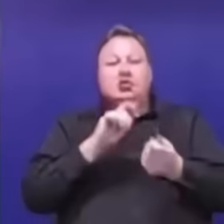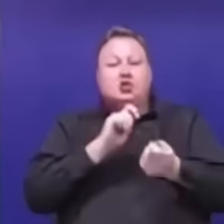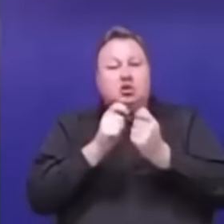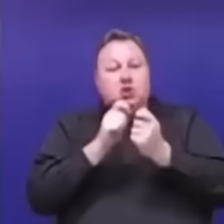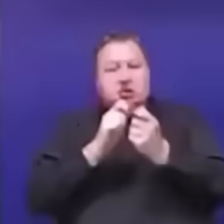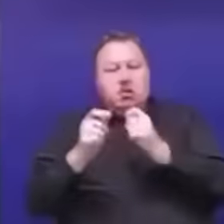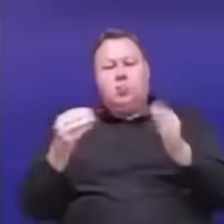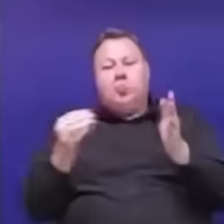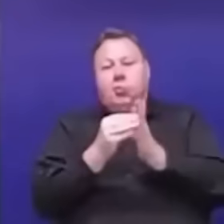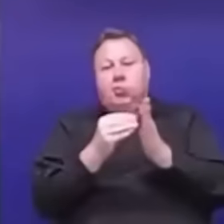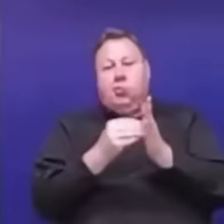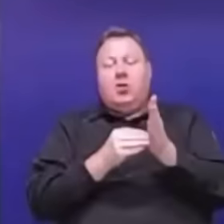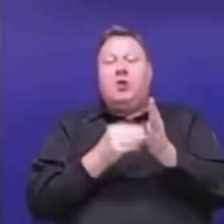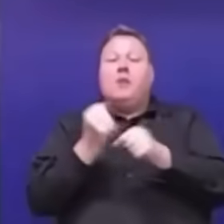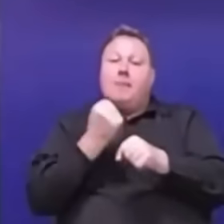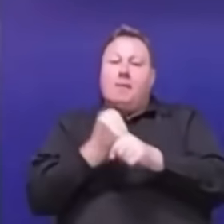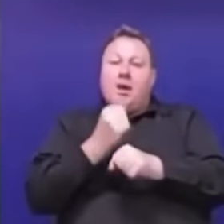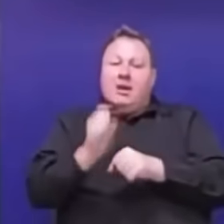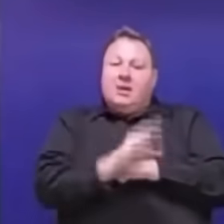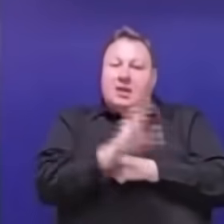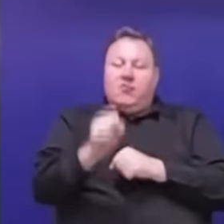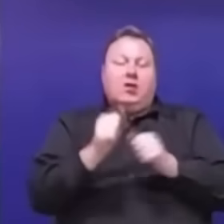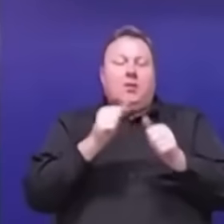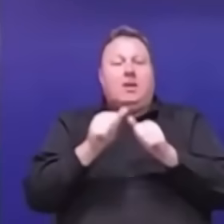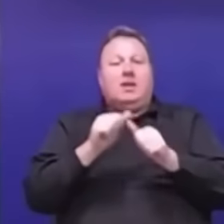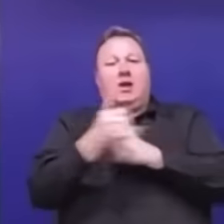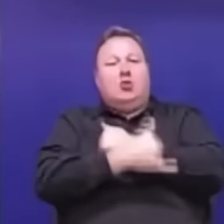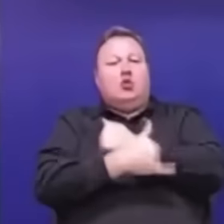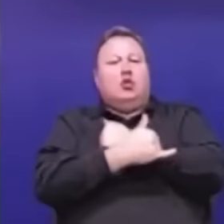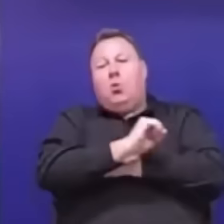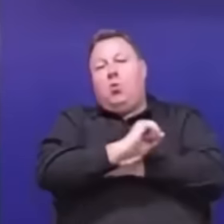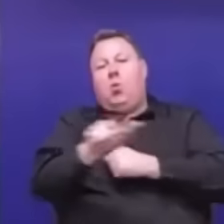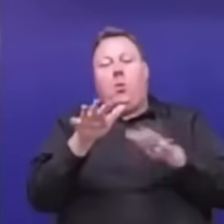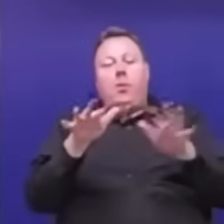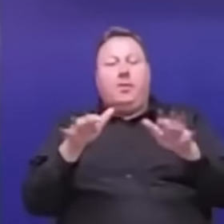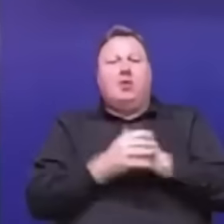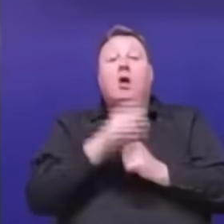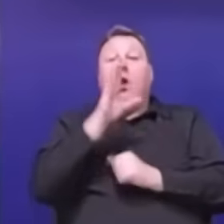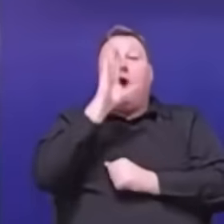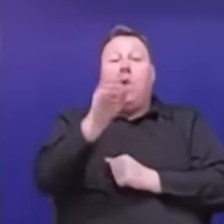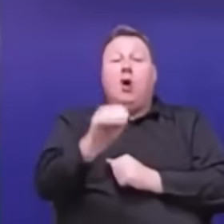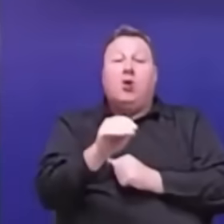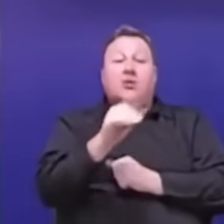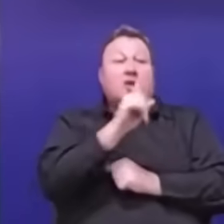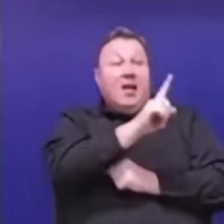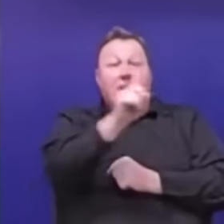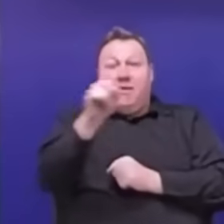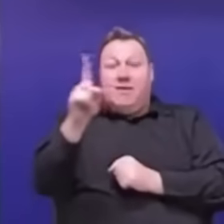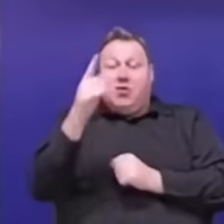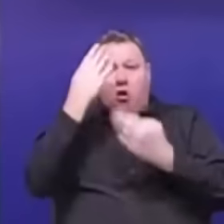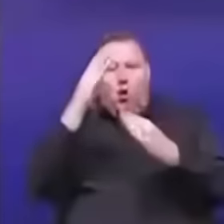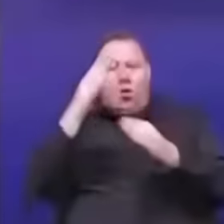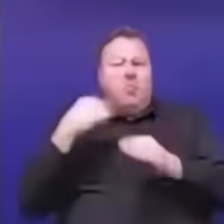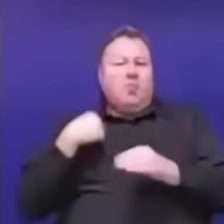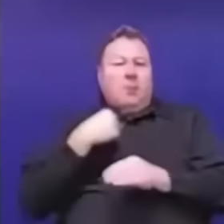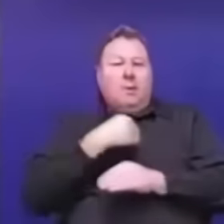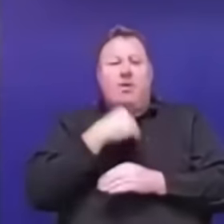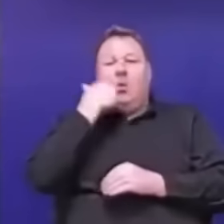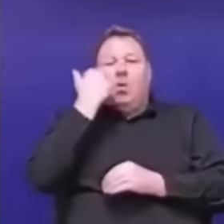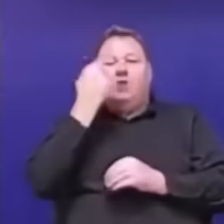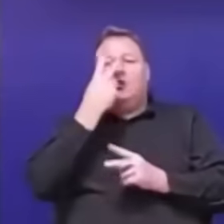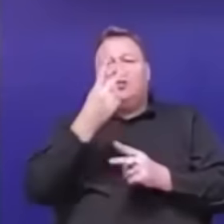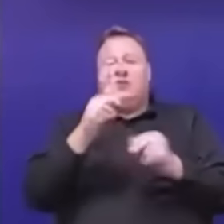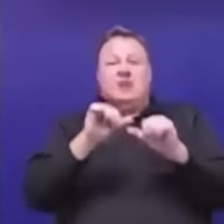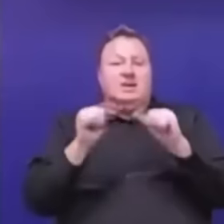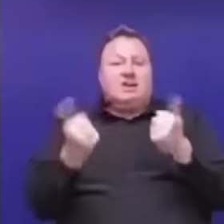that make South Africa a better country for all its people. I call on every honourable member who wants to see a